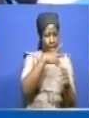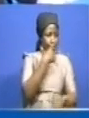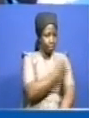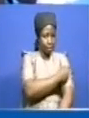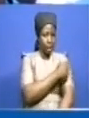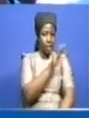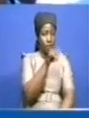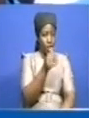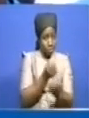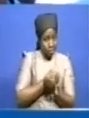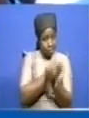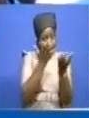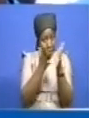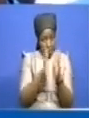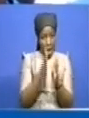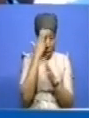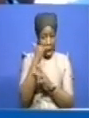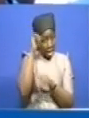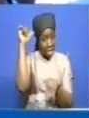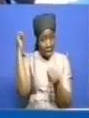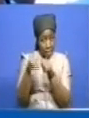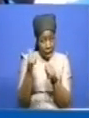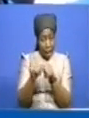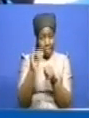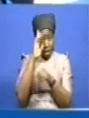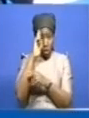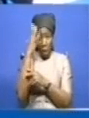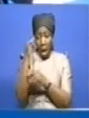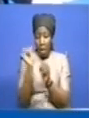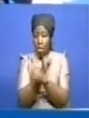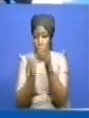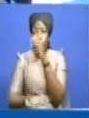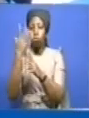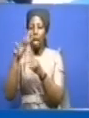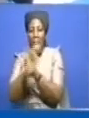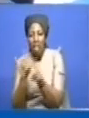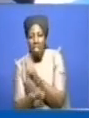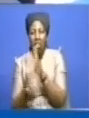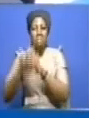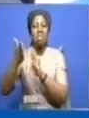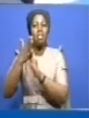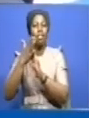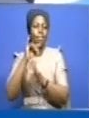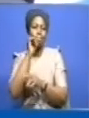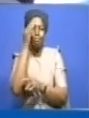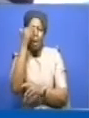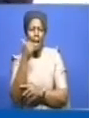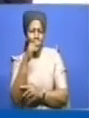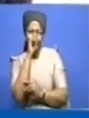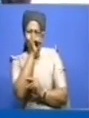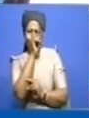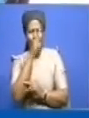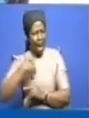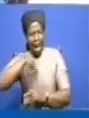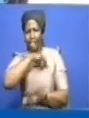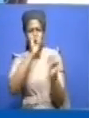the suppliers. Because let's not forget that the reason why we can't roll out everything immediately has also got something to do with the fact that we